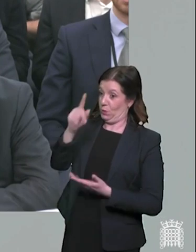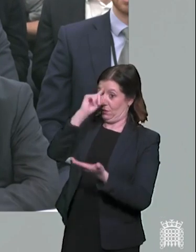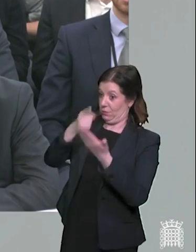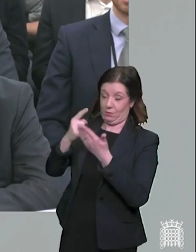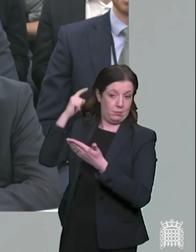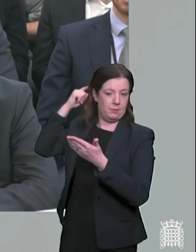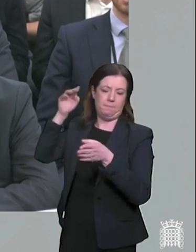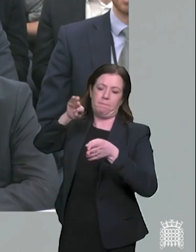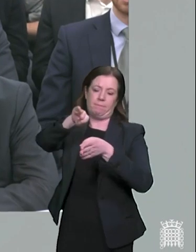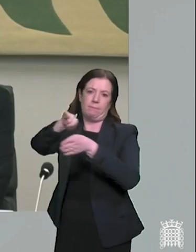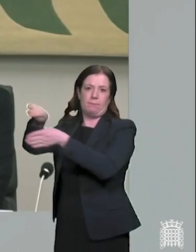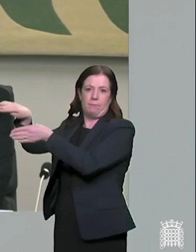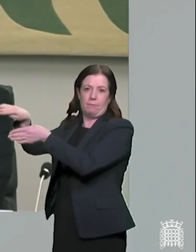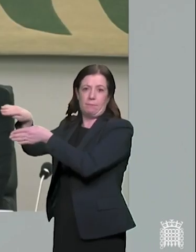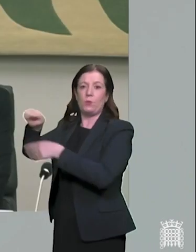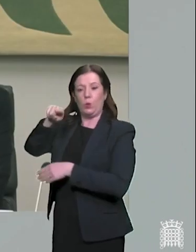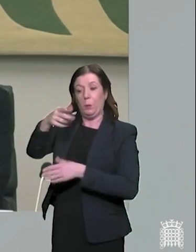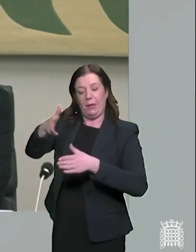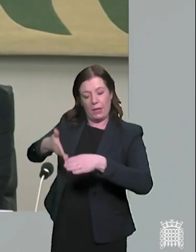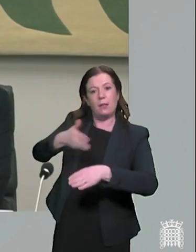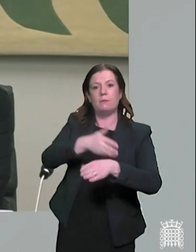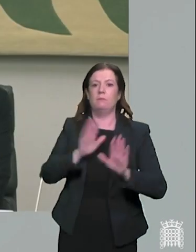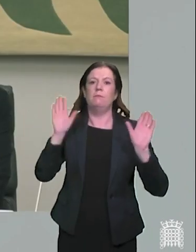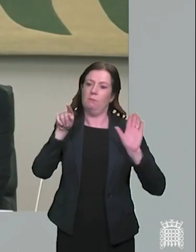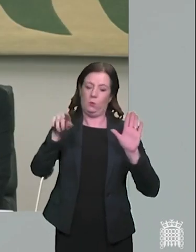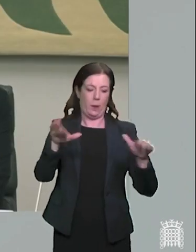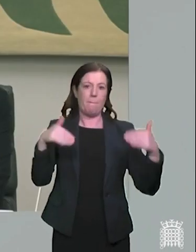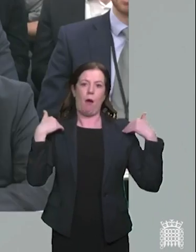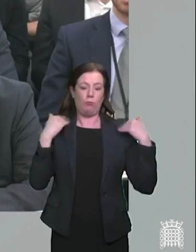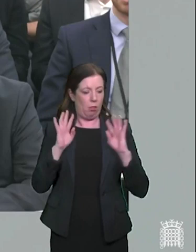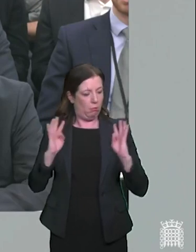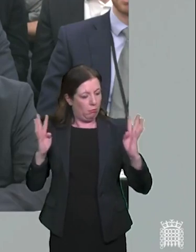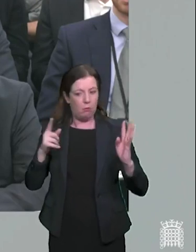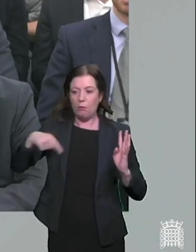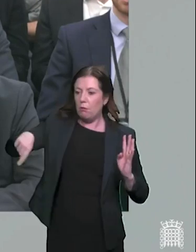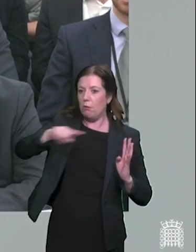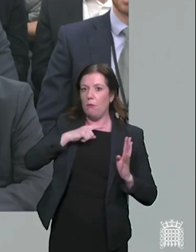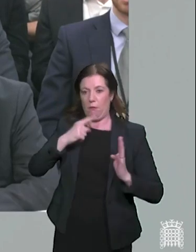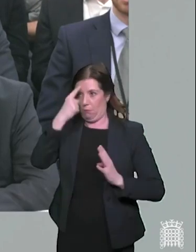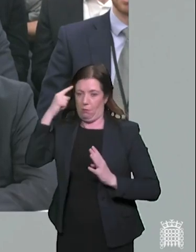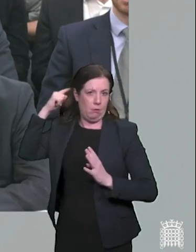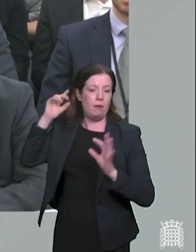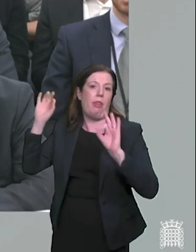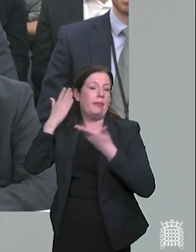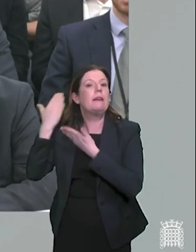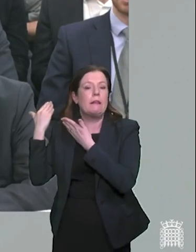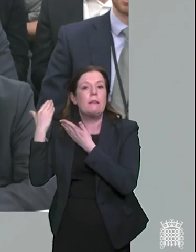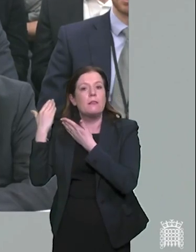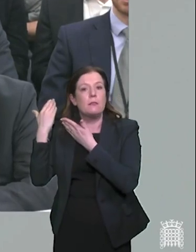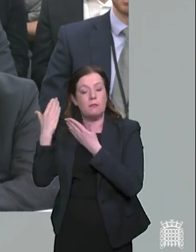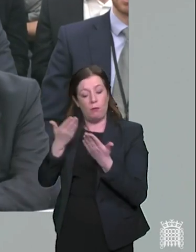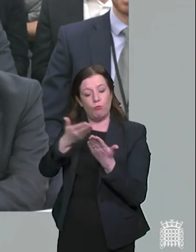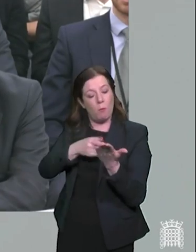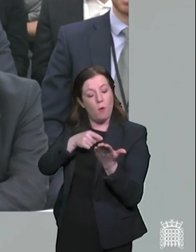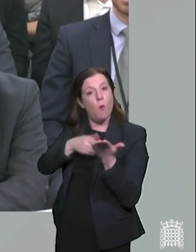and trust in what you have stressed at the outset, the impartiality that the committee insists upon and insists upon in your